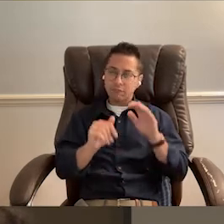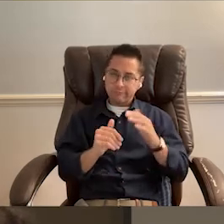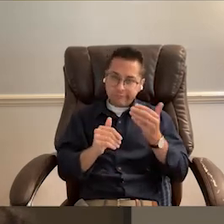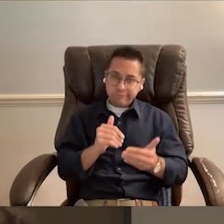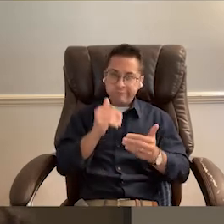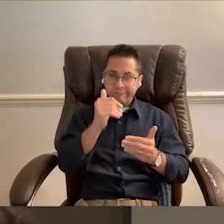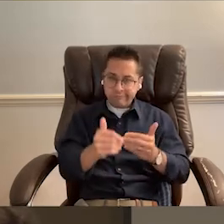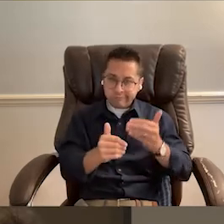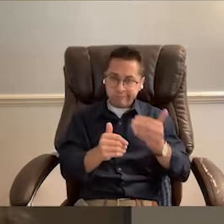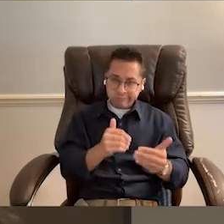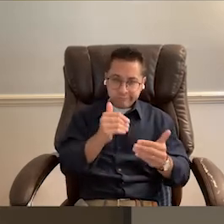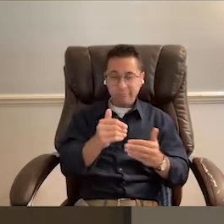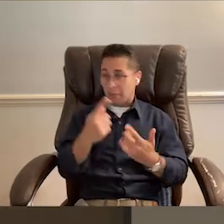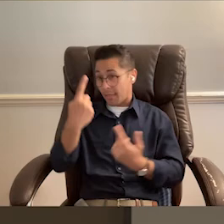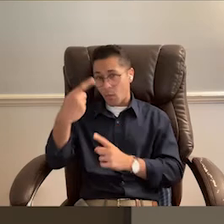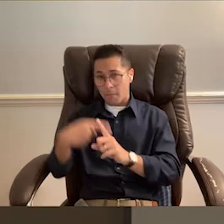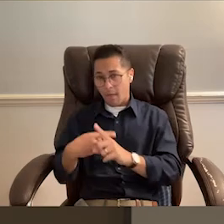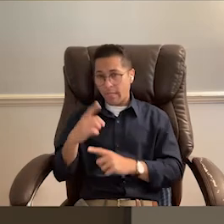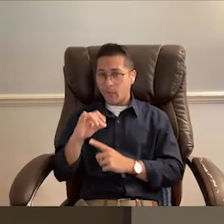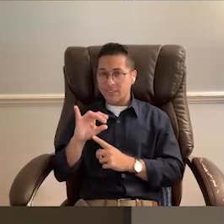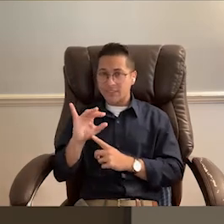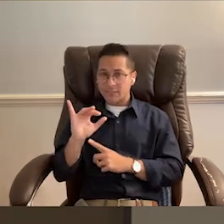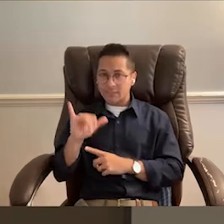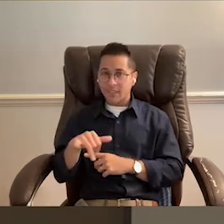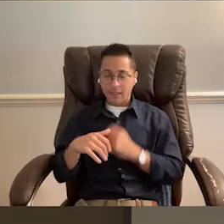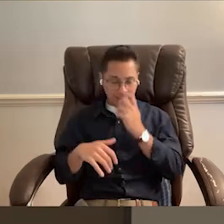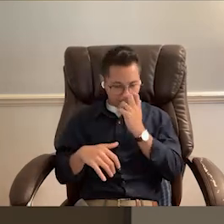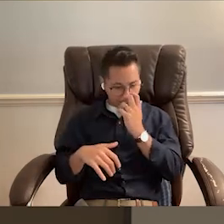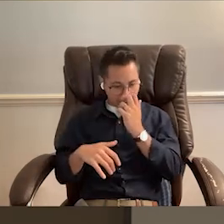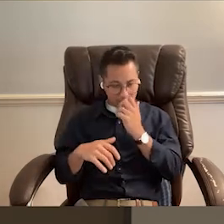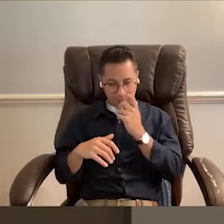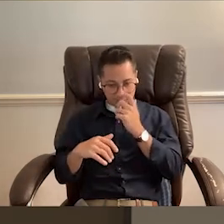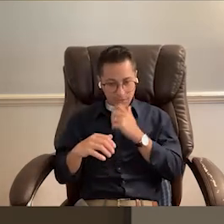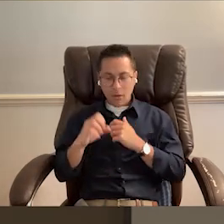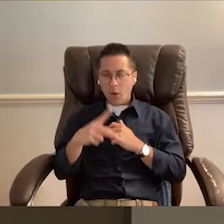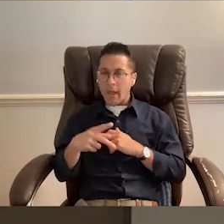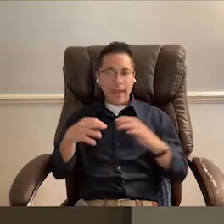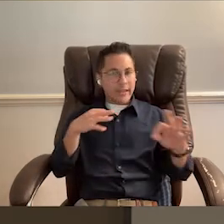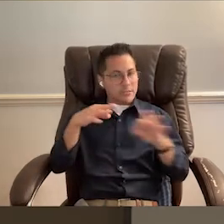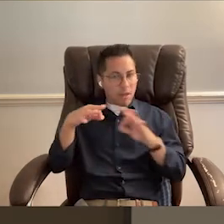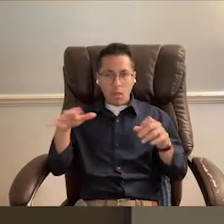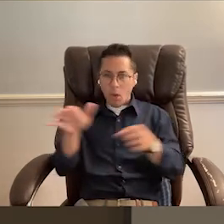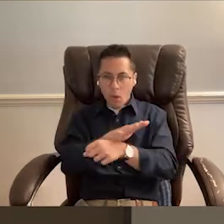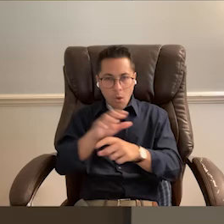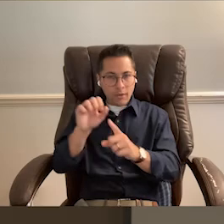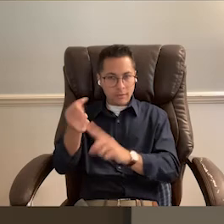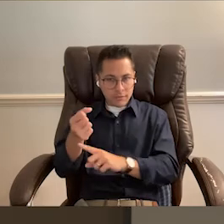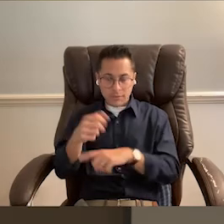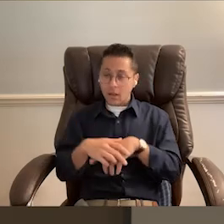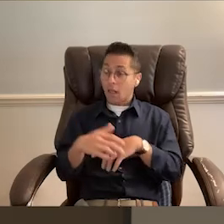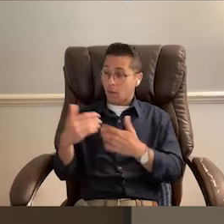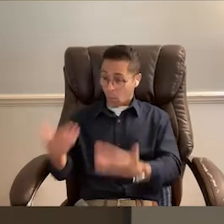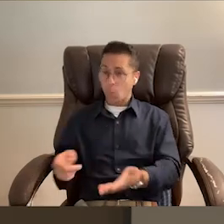And she worked through them, we worked through them together, took them step by step by step. And literally over like a month, we did that.